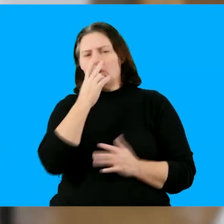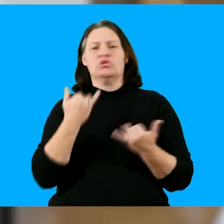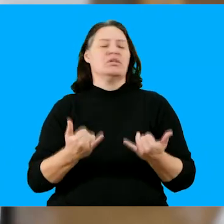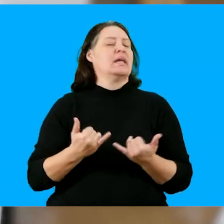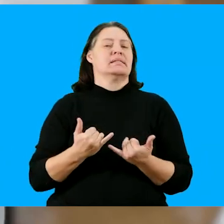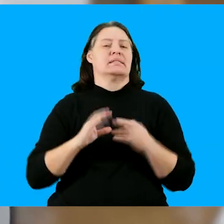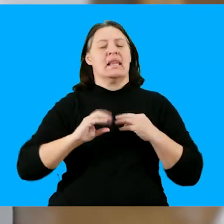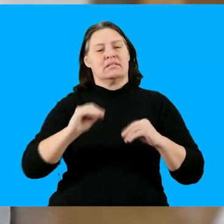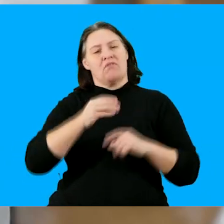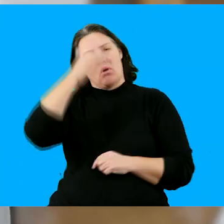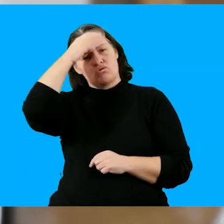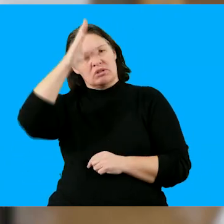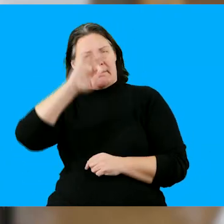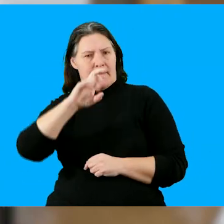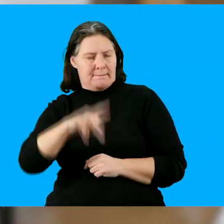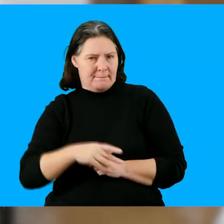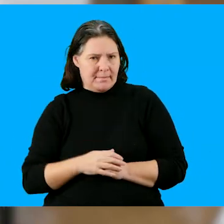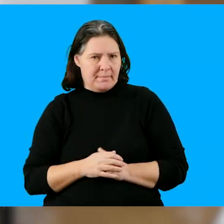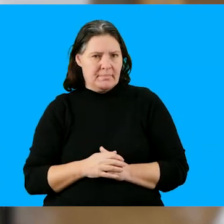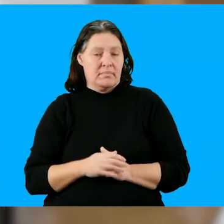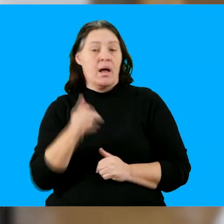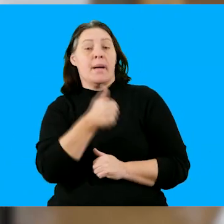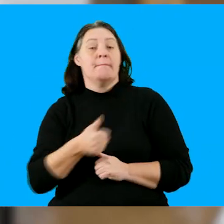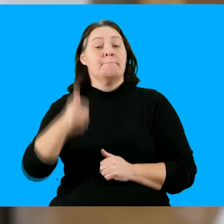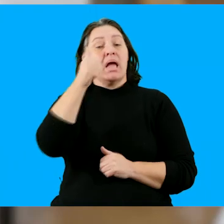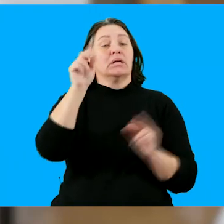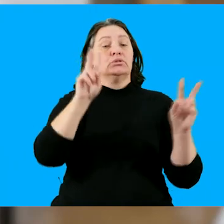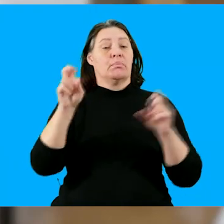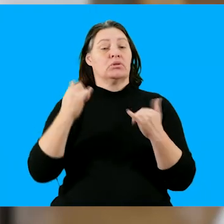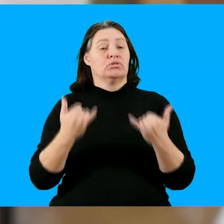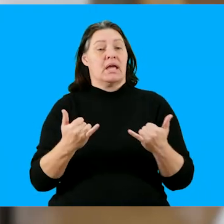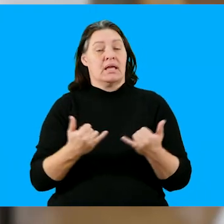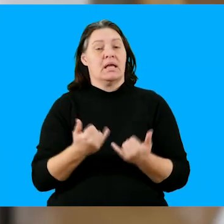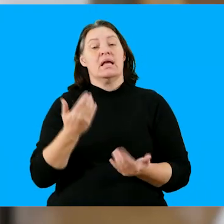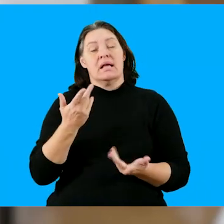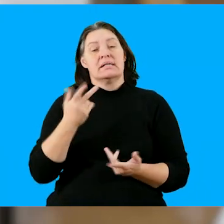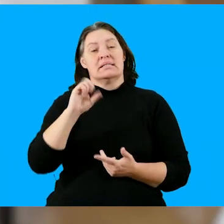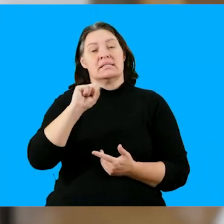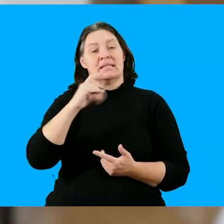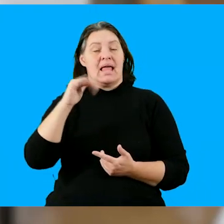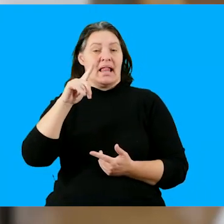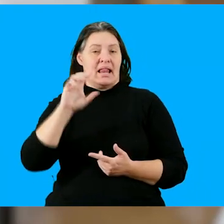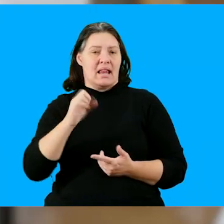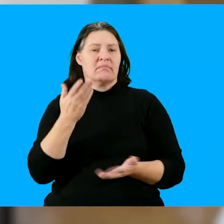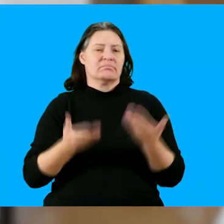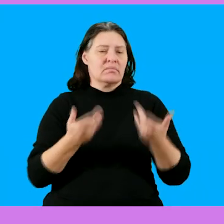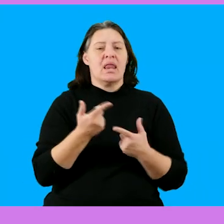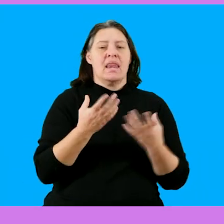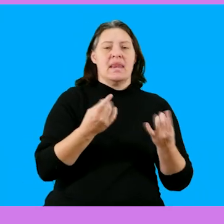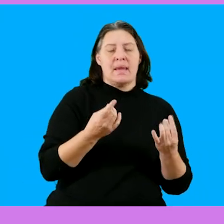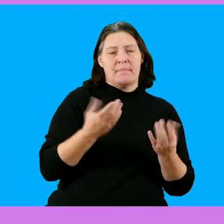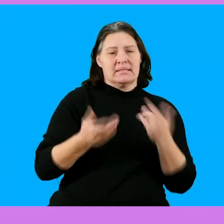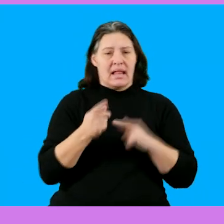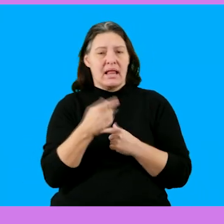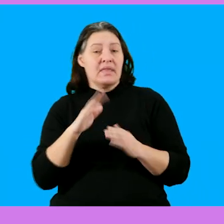today's lesson or concept map. As I've indicated, our main topic here today will be scales, but we'll look at number scales